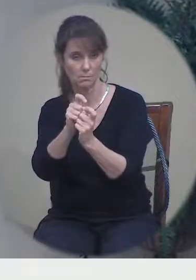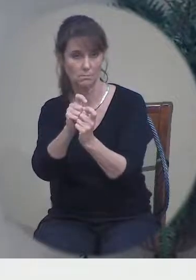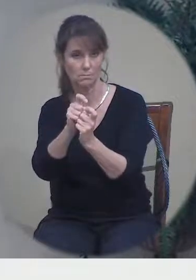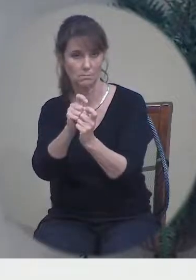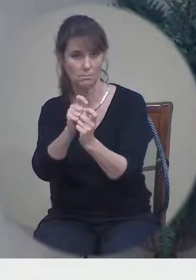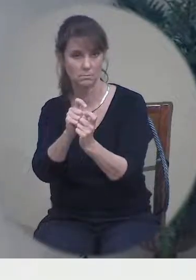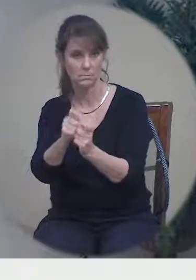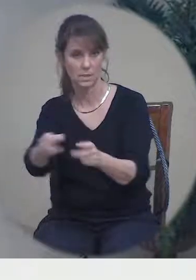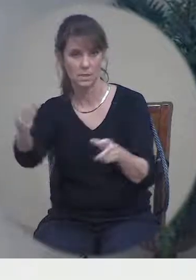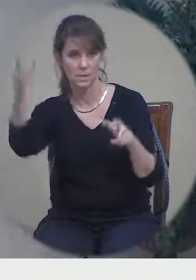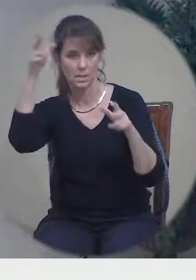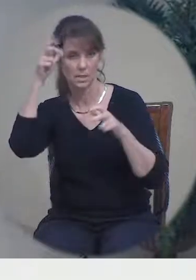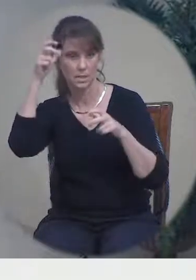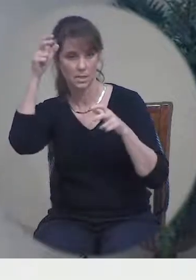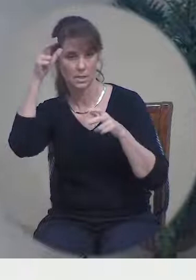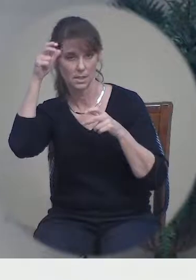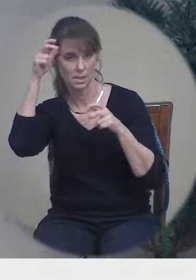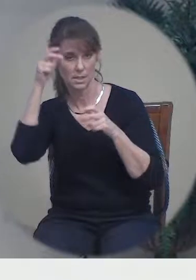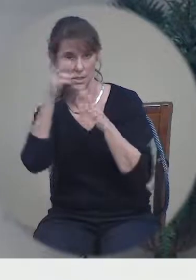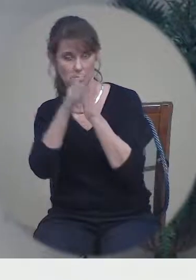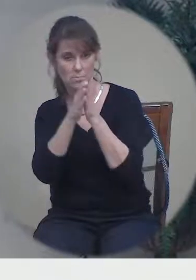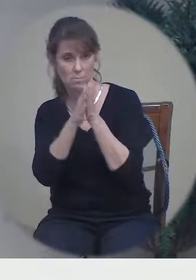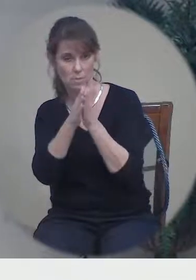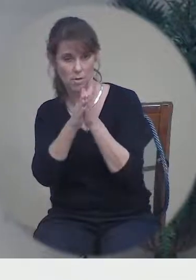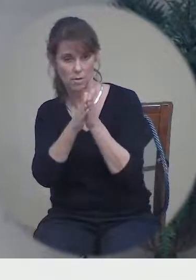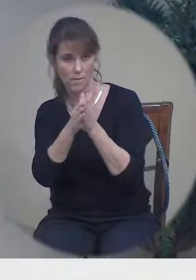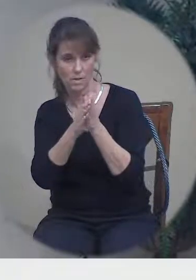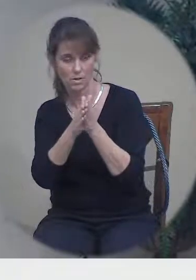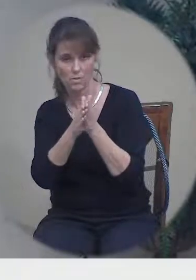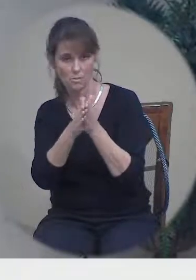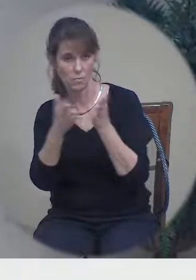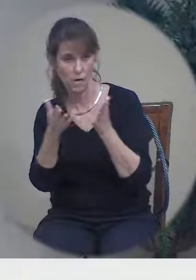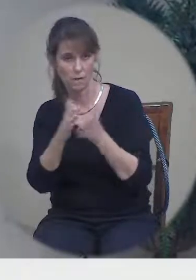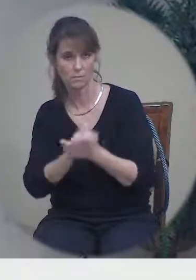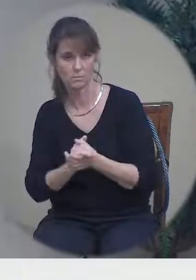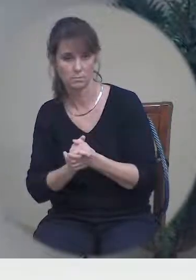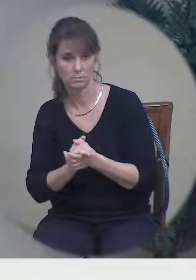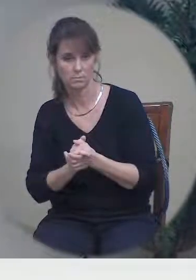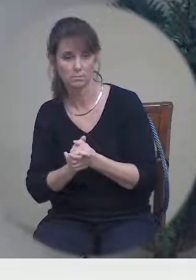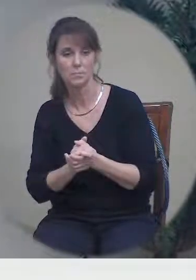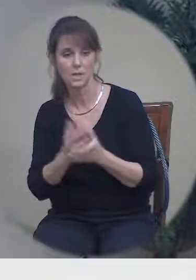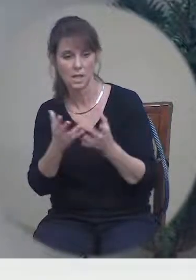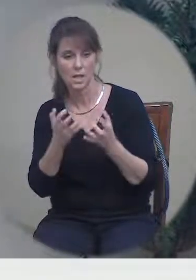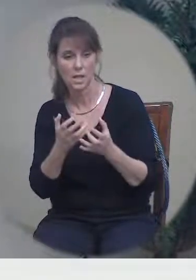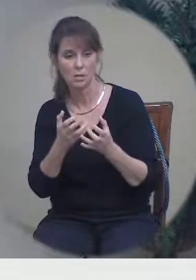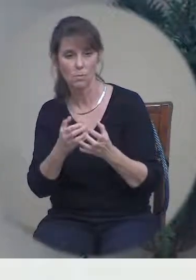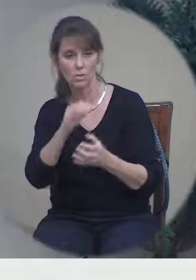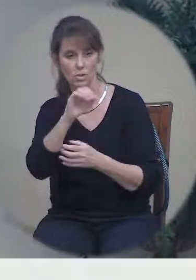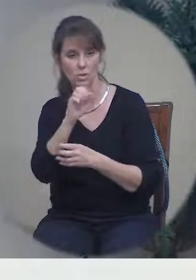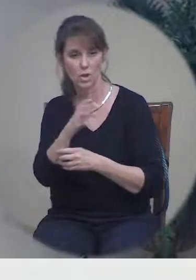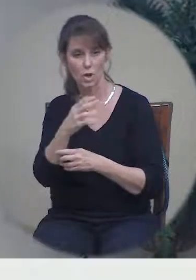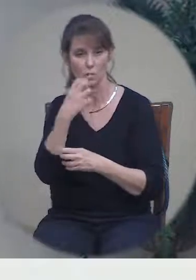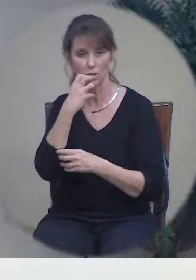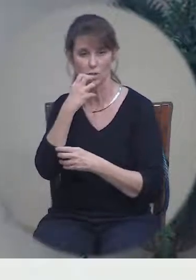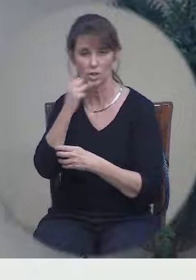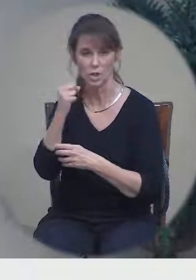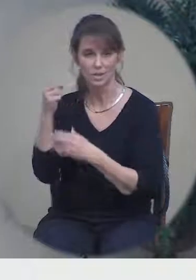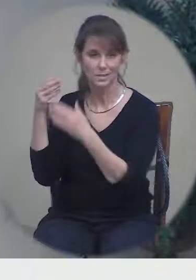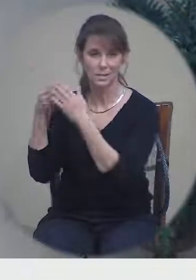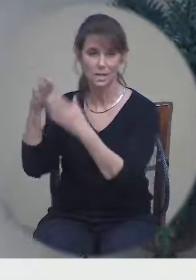Satan's intention with Job as stated is that he would curse God. That's